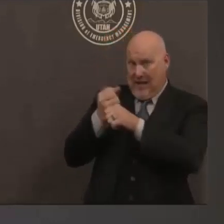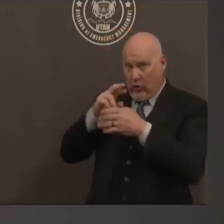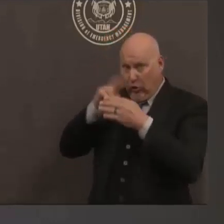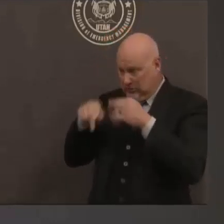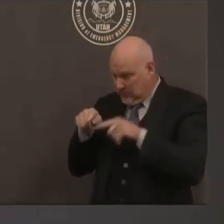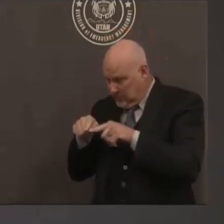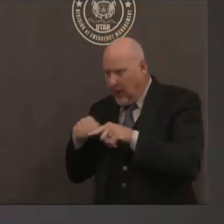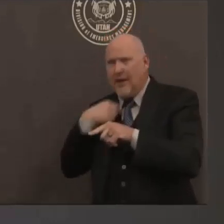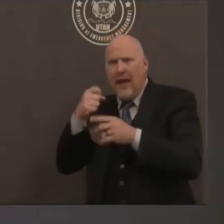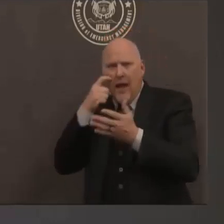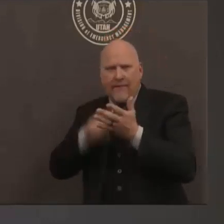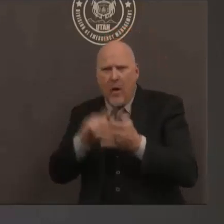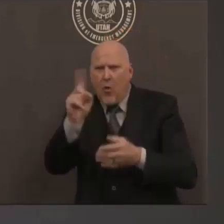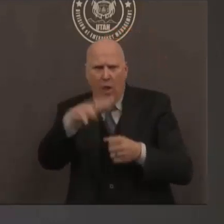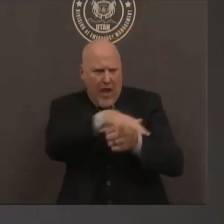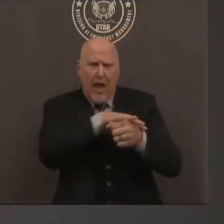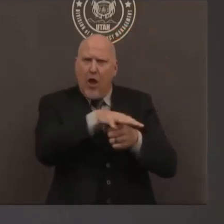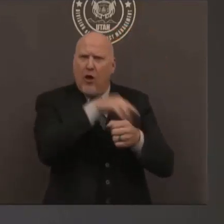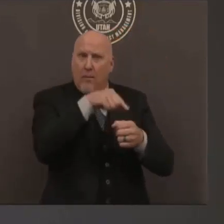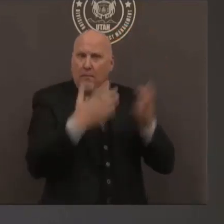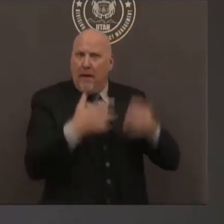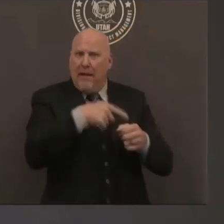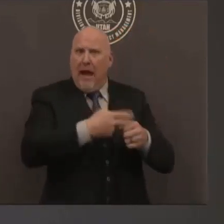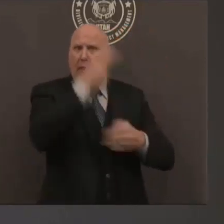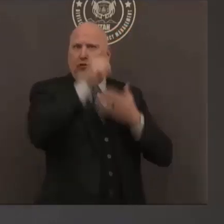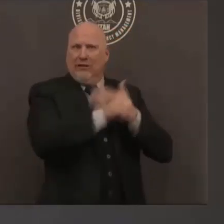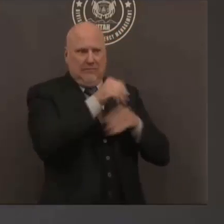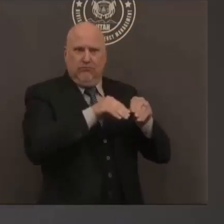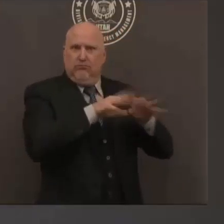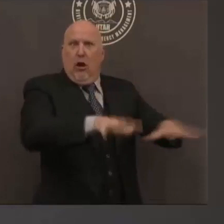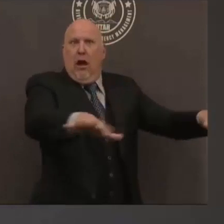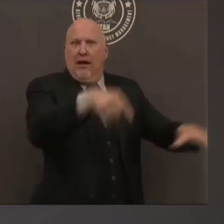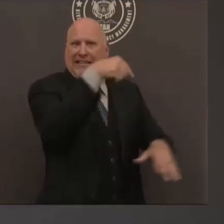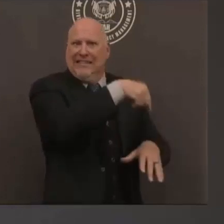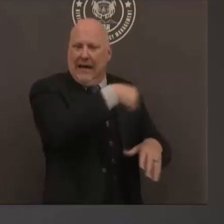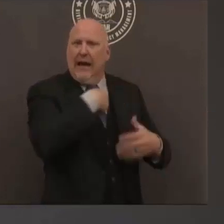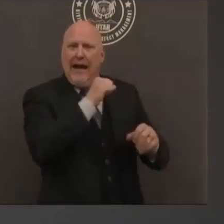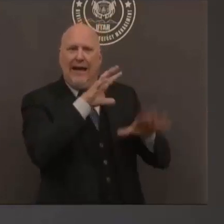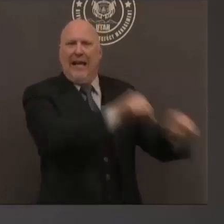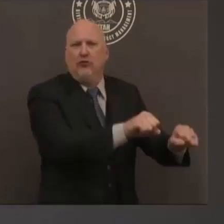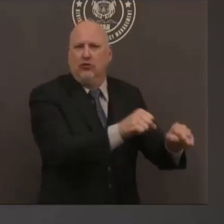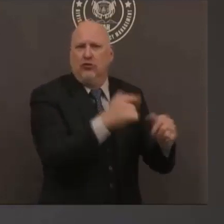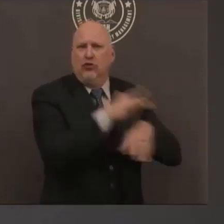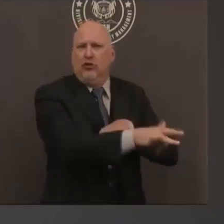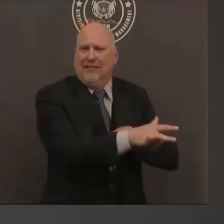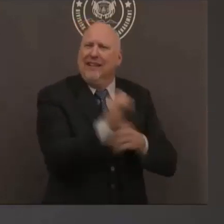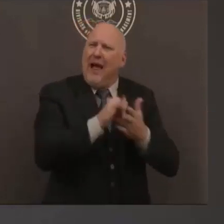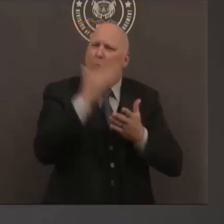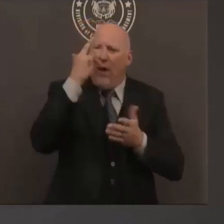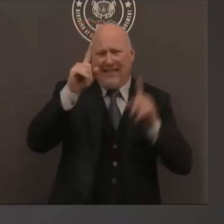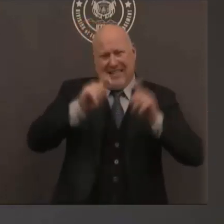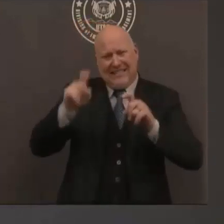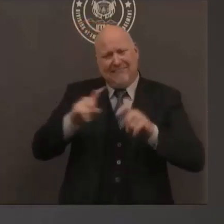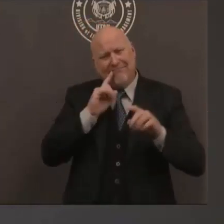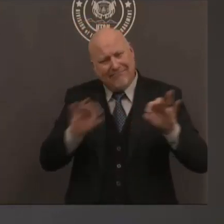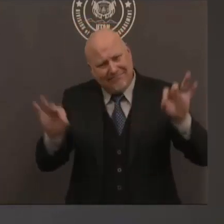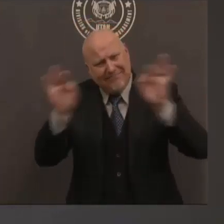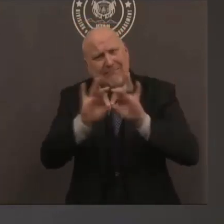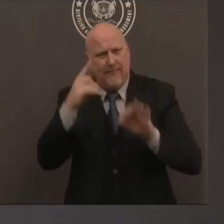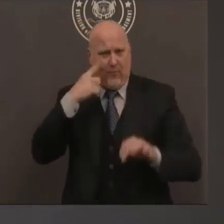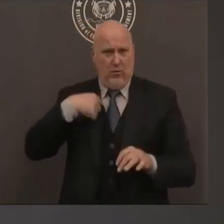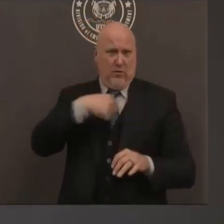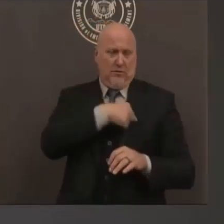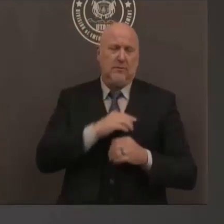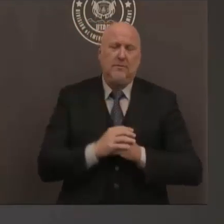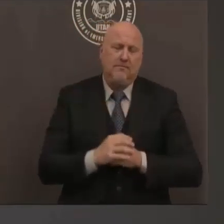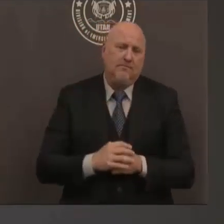then take whatever corrective action is necessary so we can effectively manage the spread of the coronavirus. So a lot of